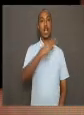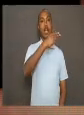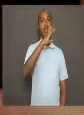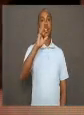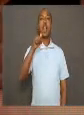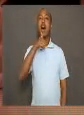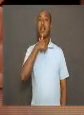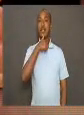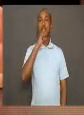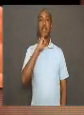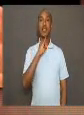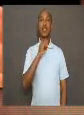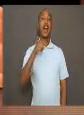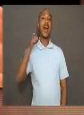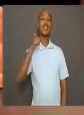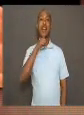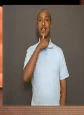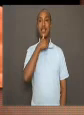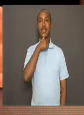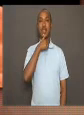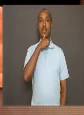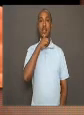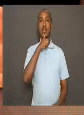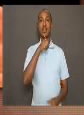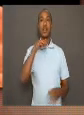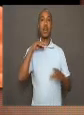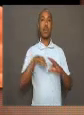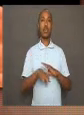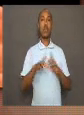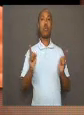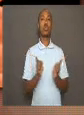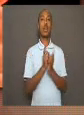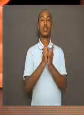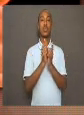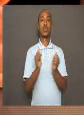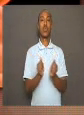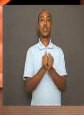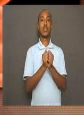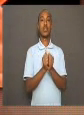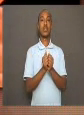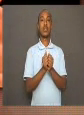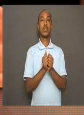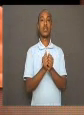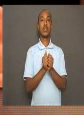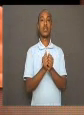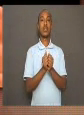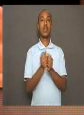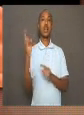Hydrochloric acid is another acid that you come into contact with in your daily life.